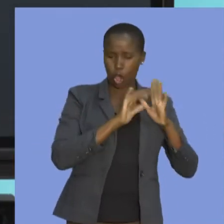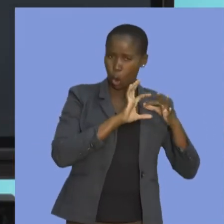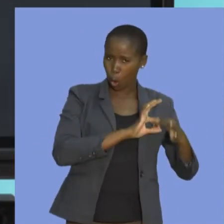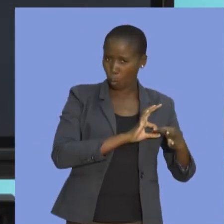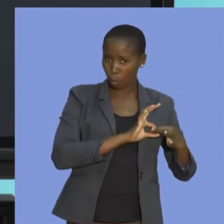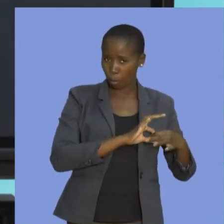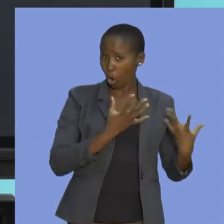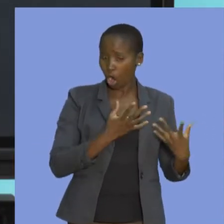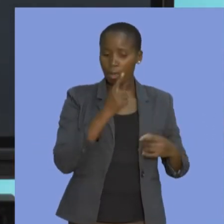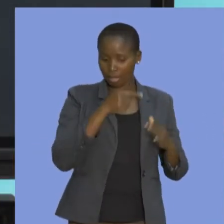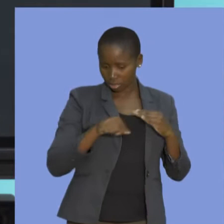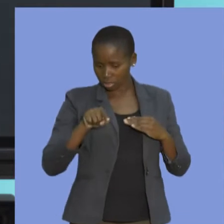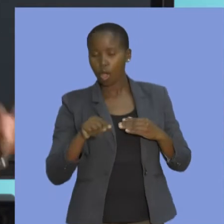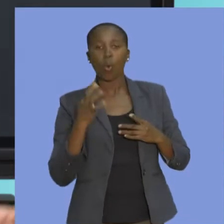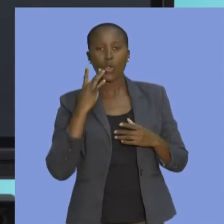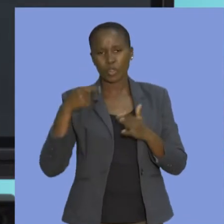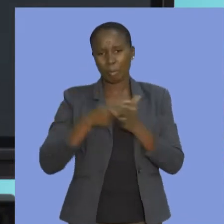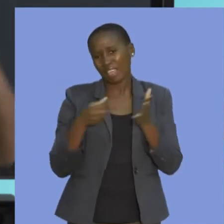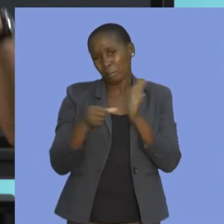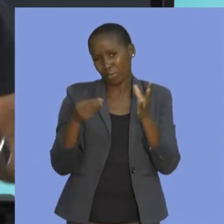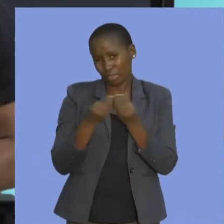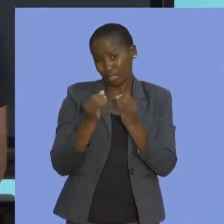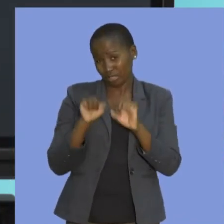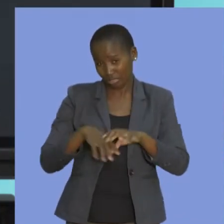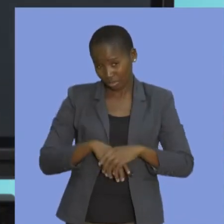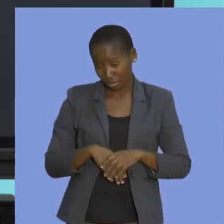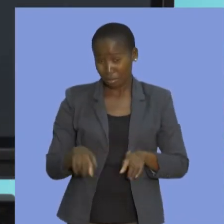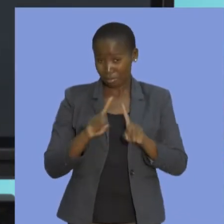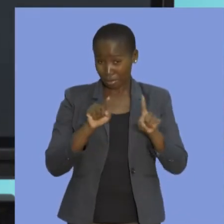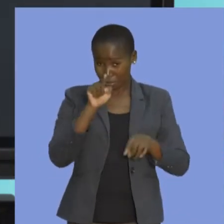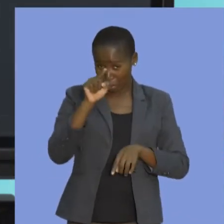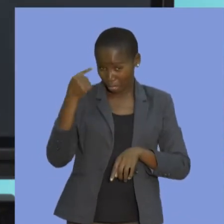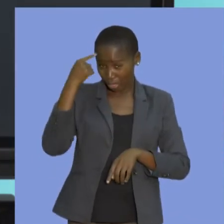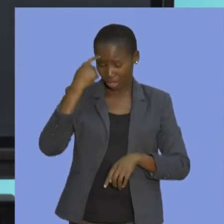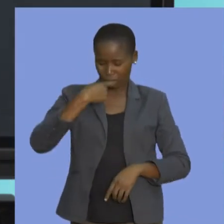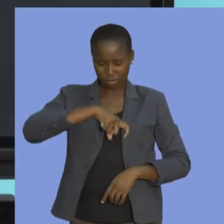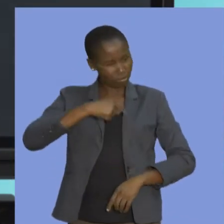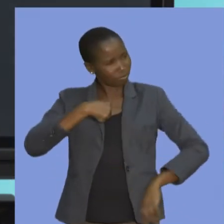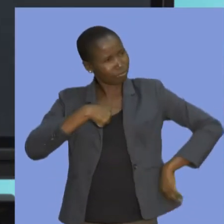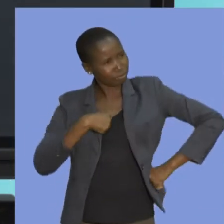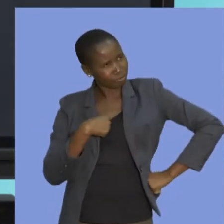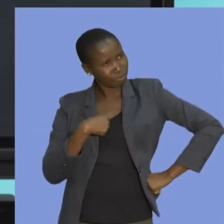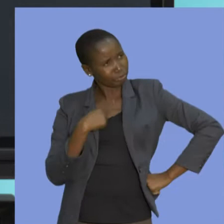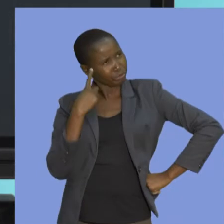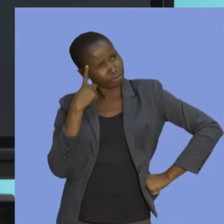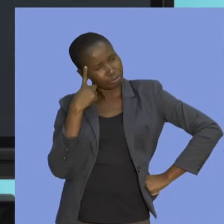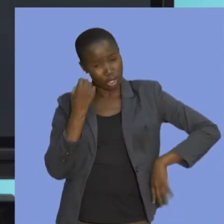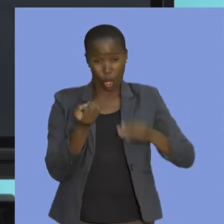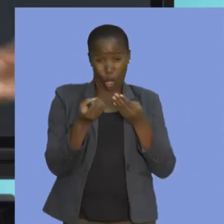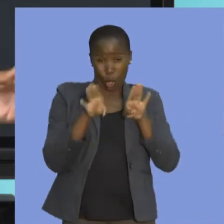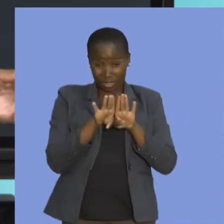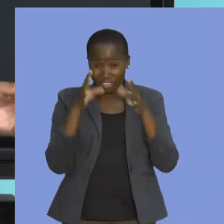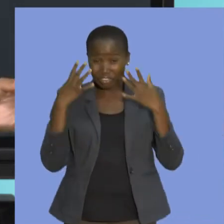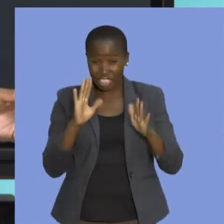service. And lockdown get eased also, but do you think, personally, does lockdown reduce? Based